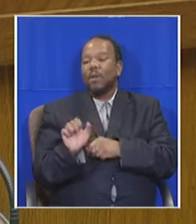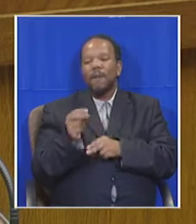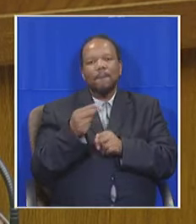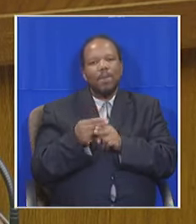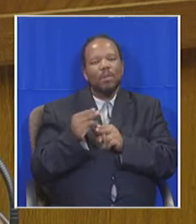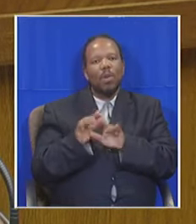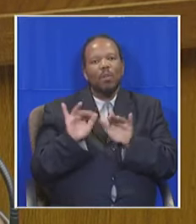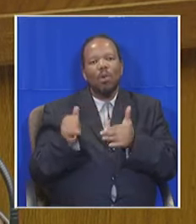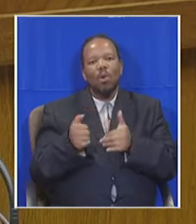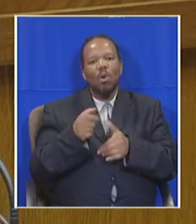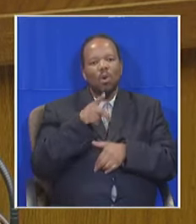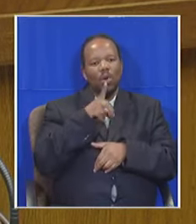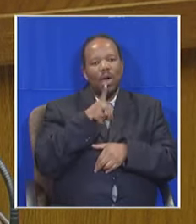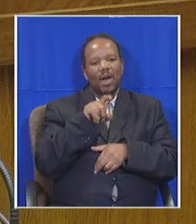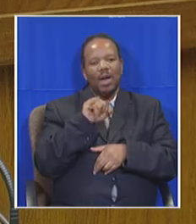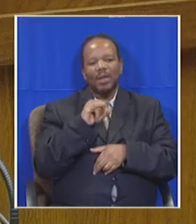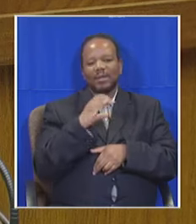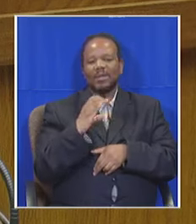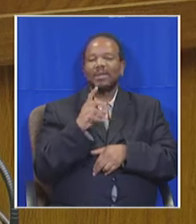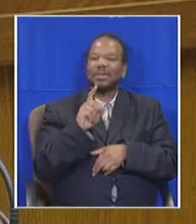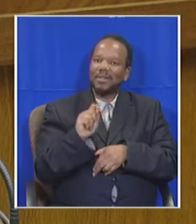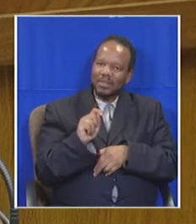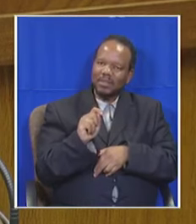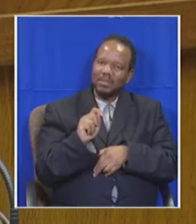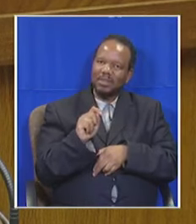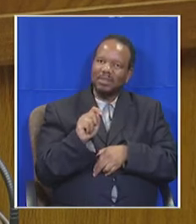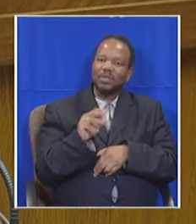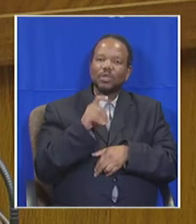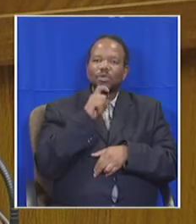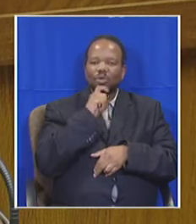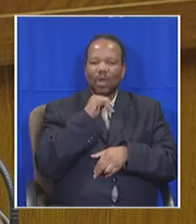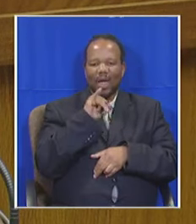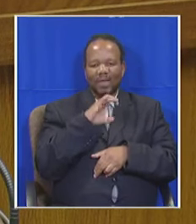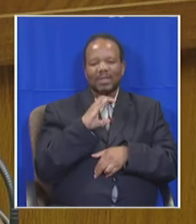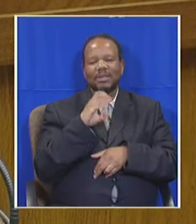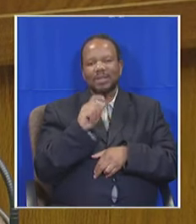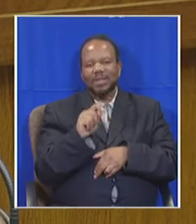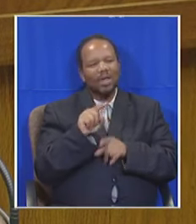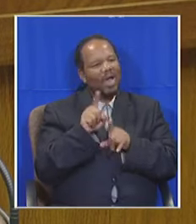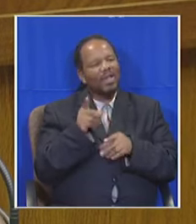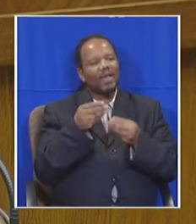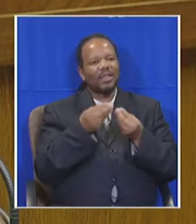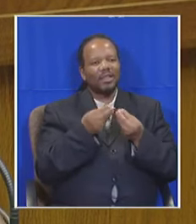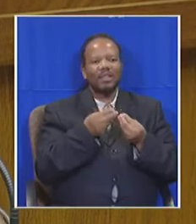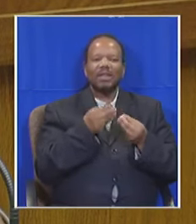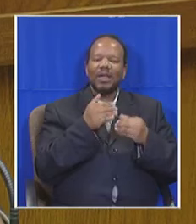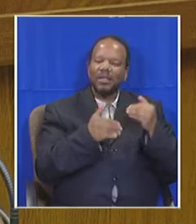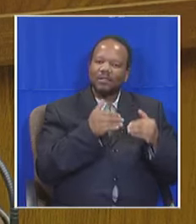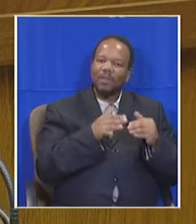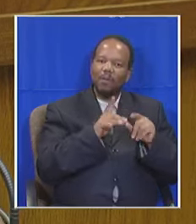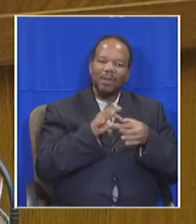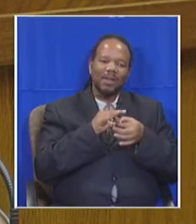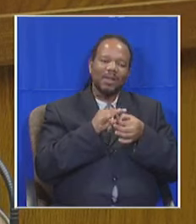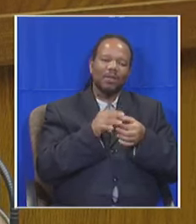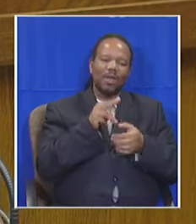digital and the fourth industrial revolution, the use of ICT tools in all human activities as outlined in the NDP.